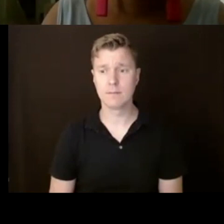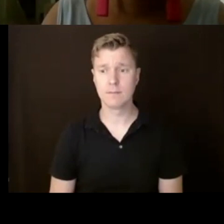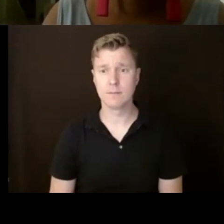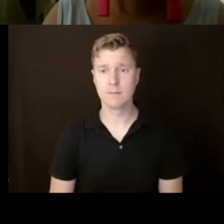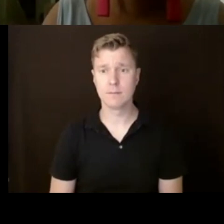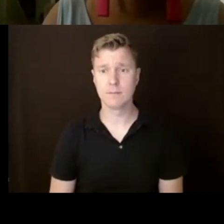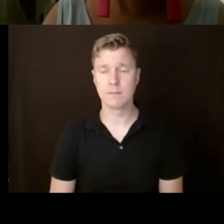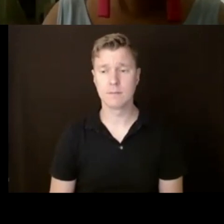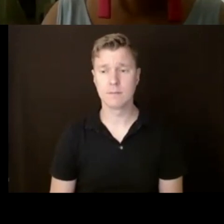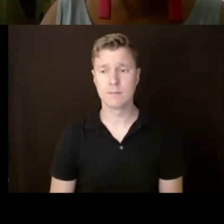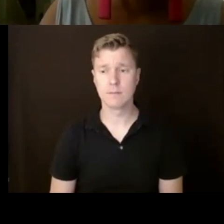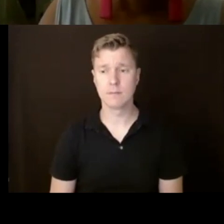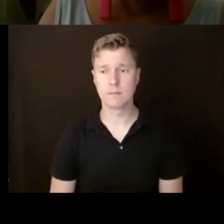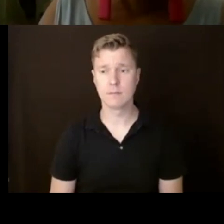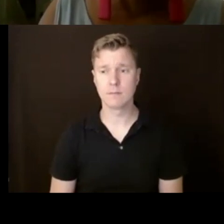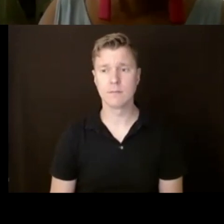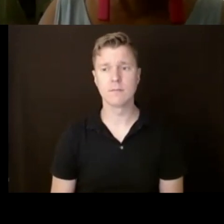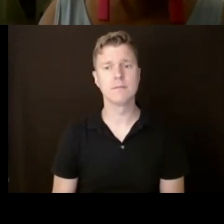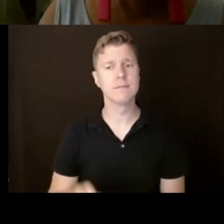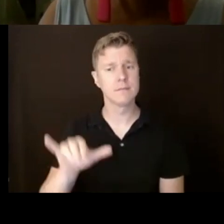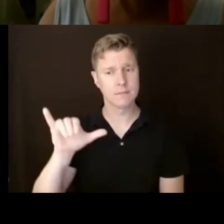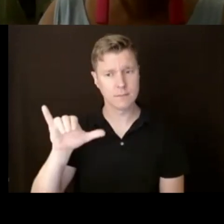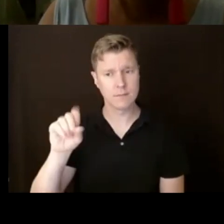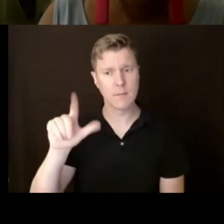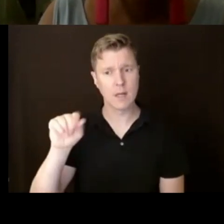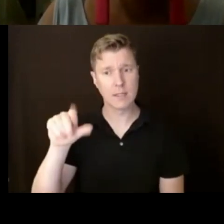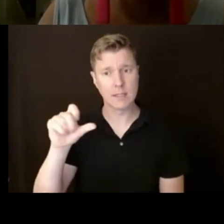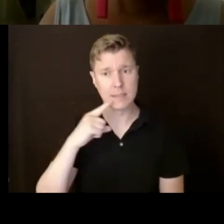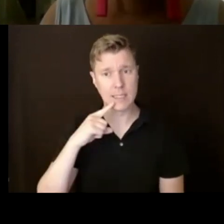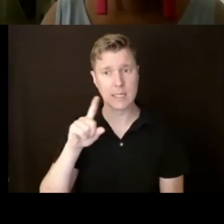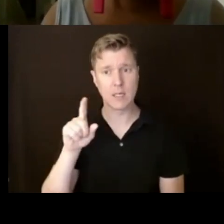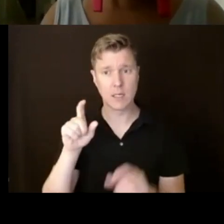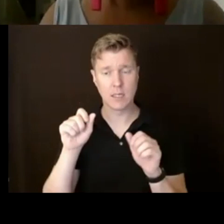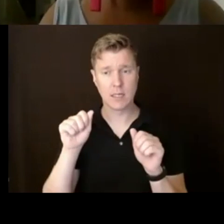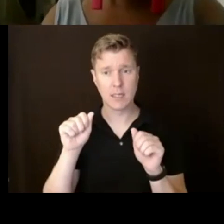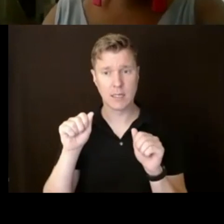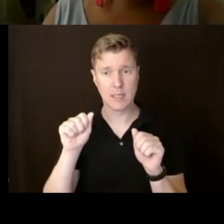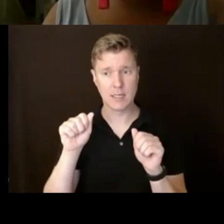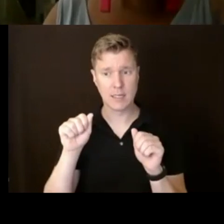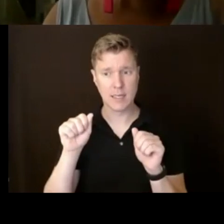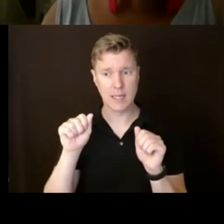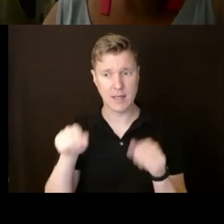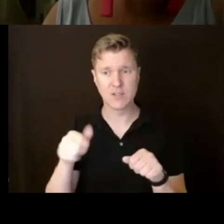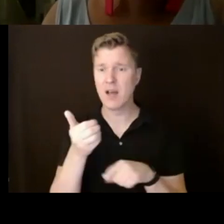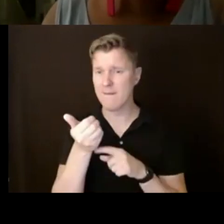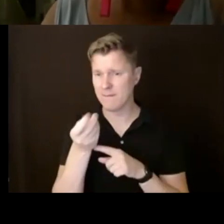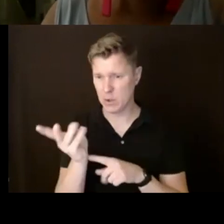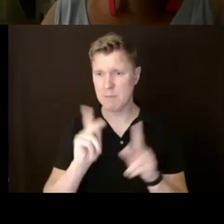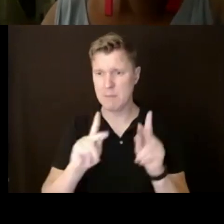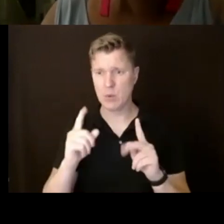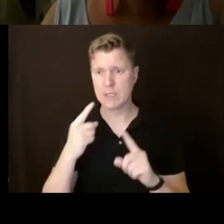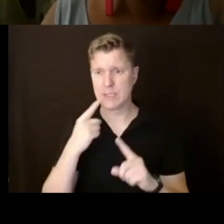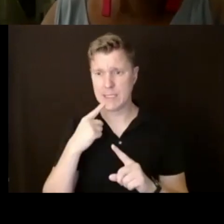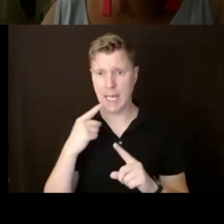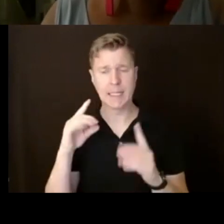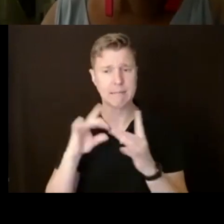Okay, I know Yolanda said it was going to be interactive. There's a Sandra, there's a few people making multiple comments